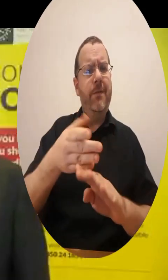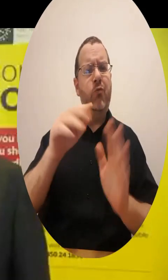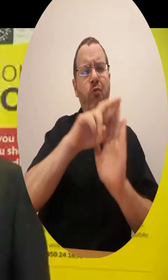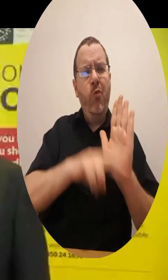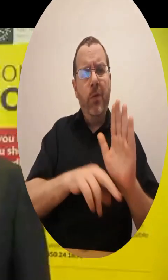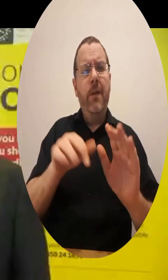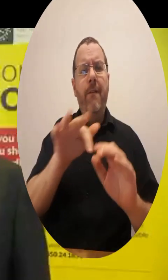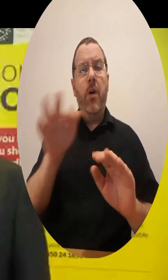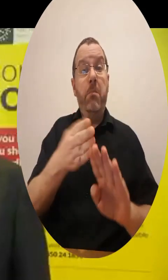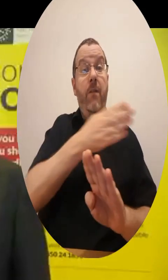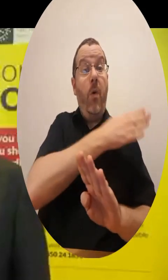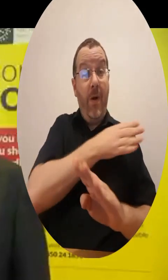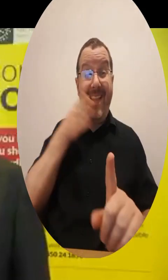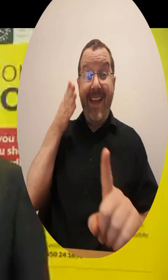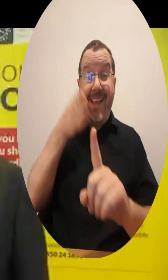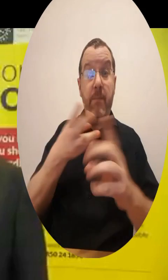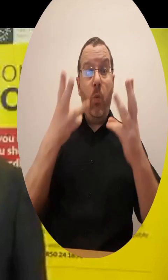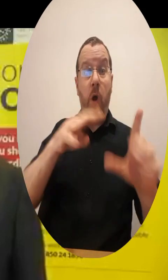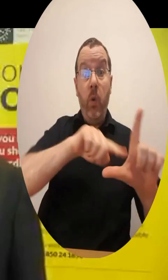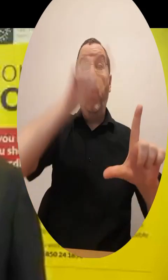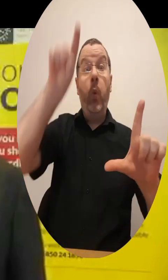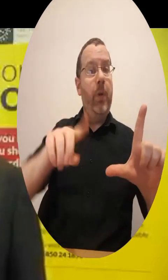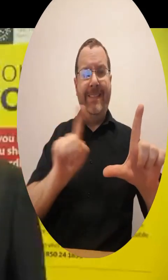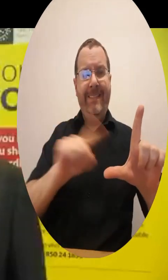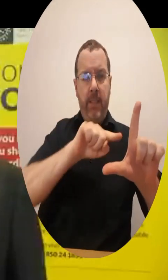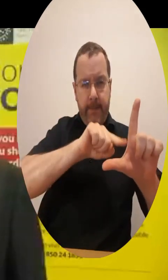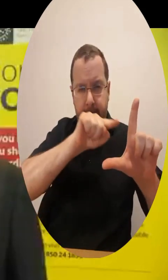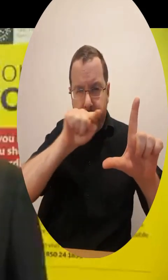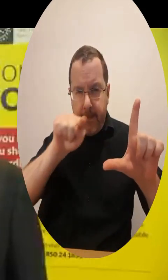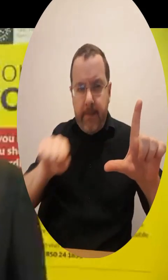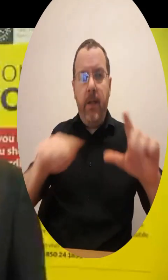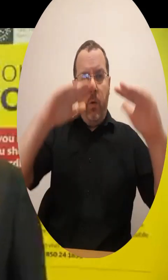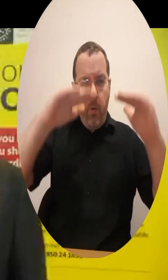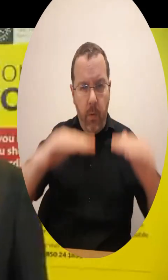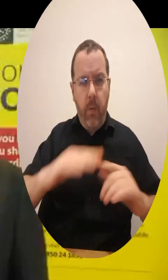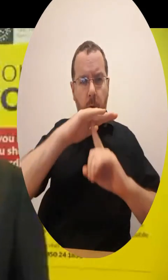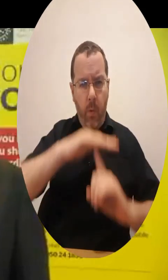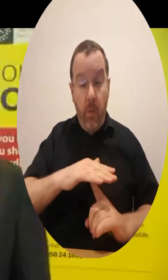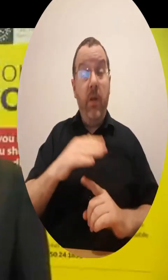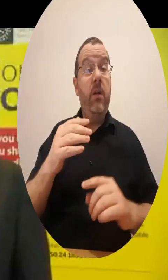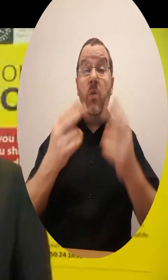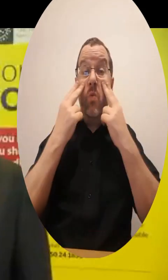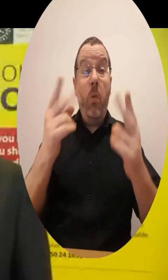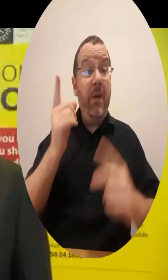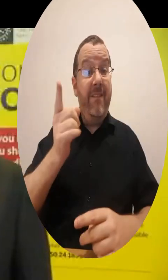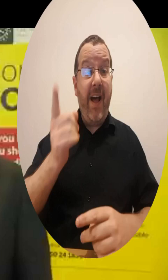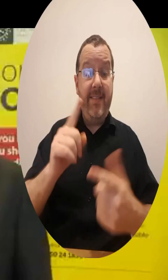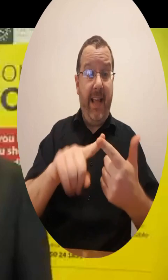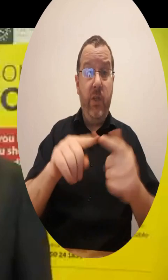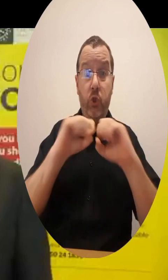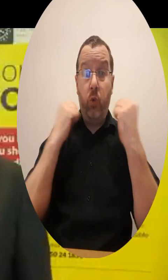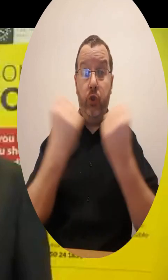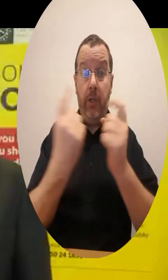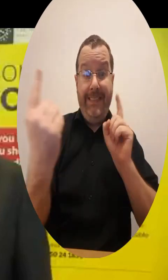at keeping that level down low. And the best advice people can take is the simple advice: social